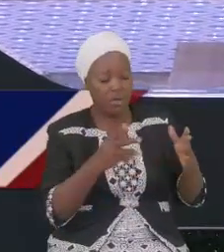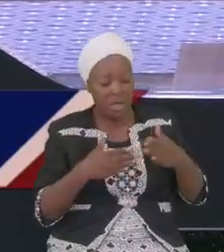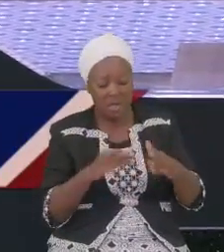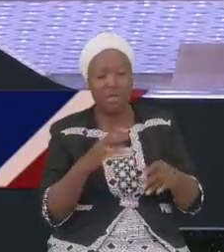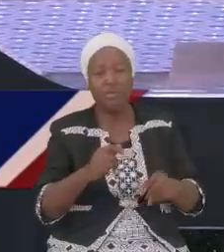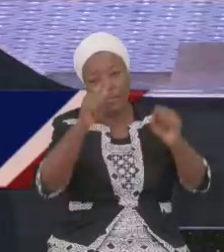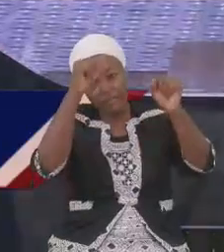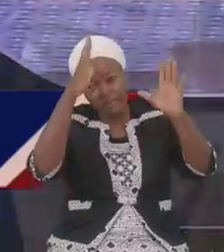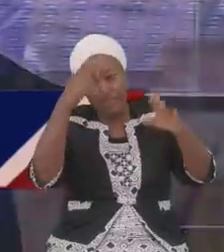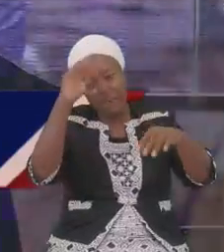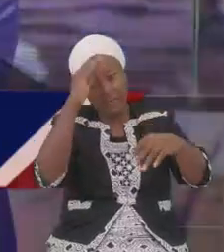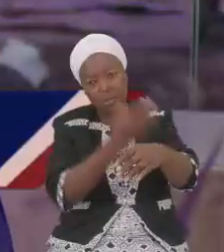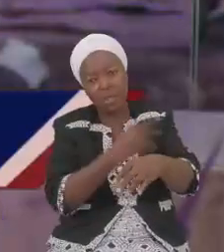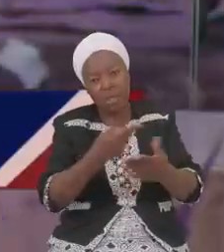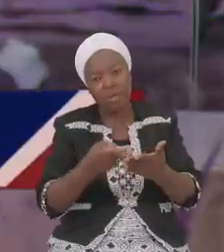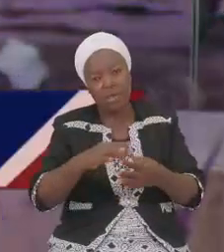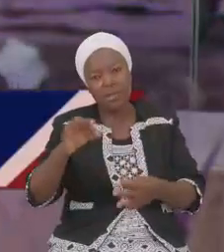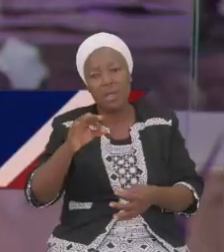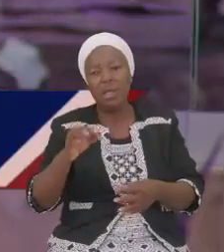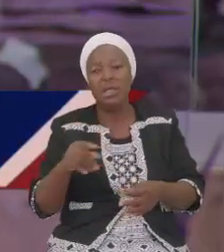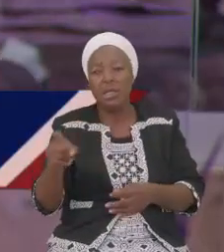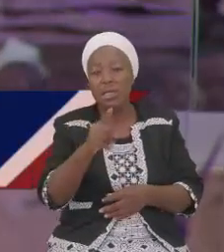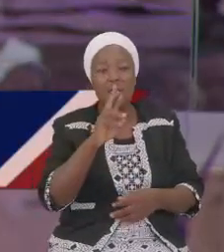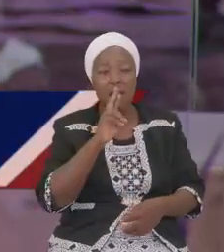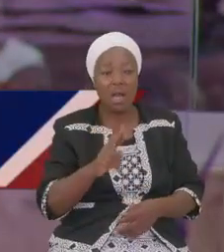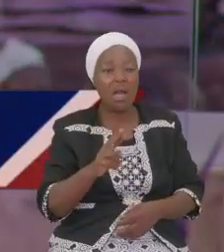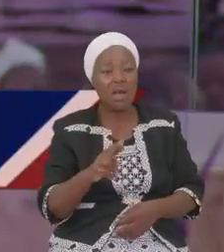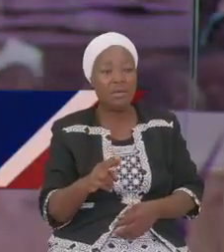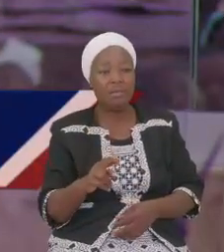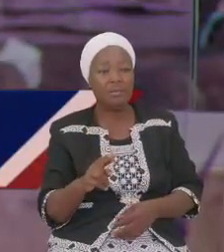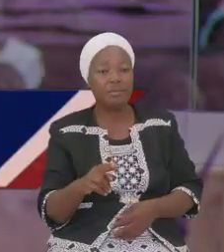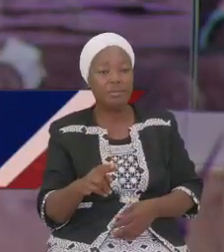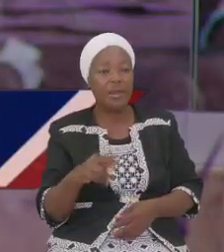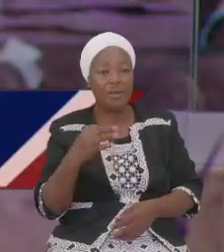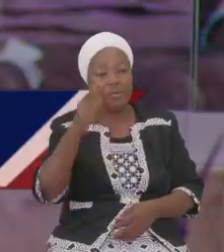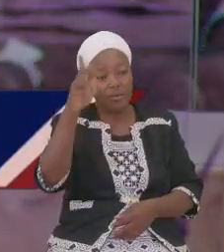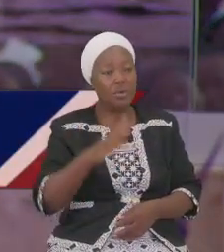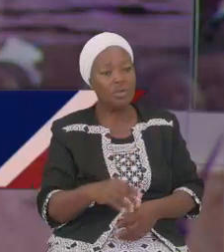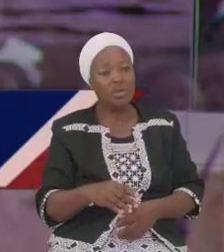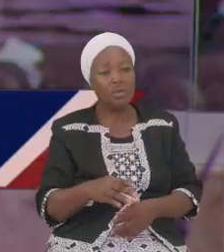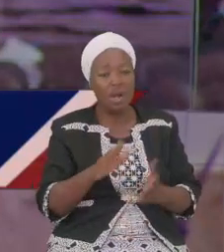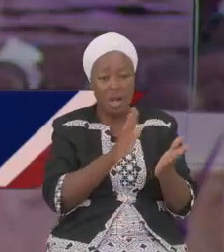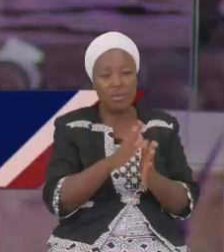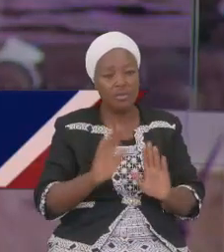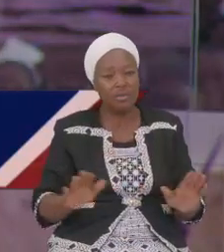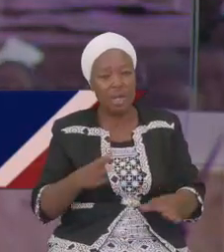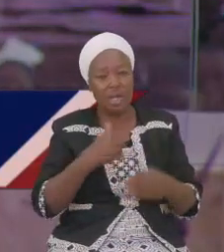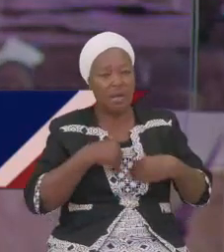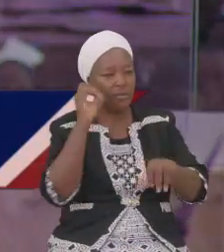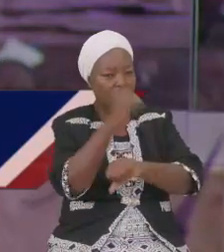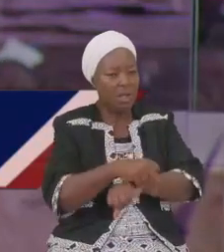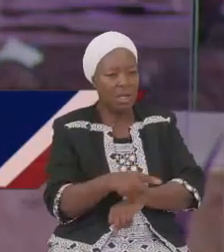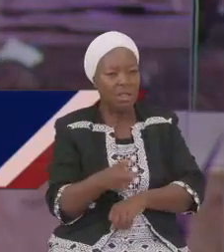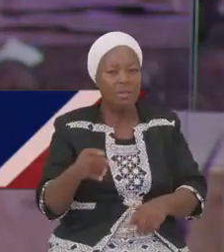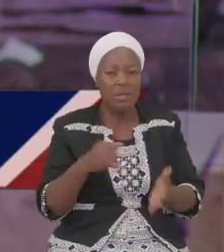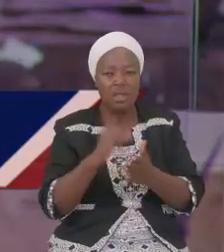the Father, the Son, and the Holy Ghost. Ye have got little children, and I've overcome them. It's an